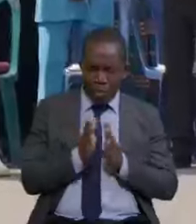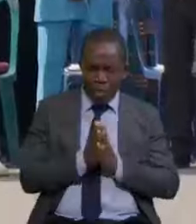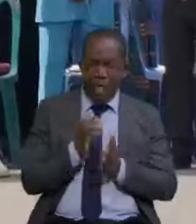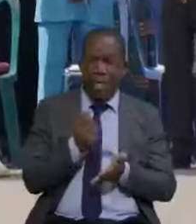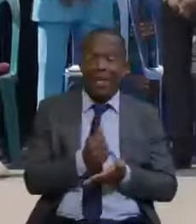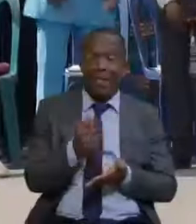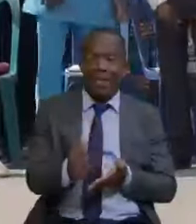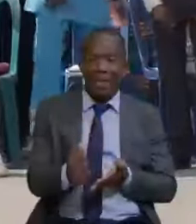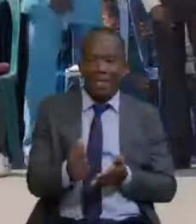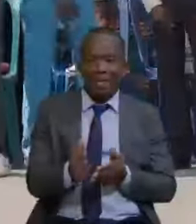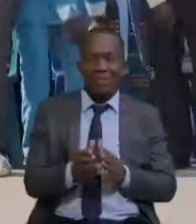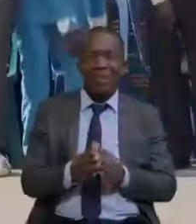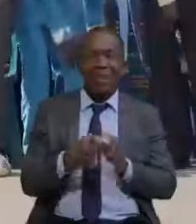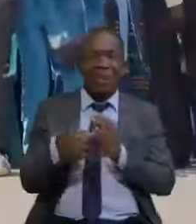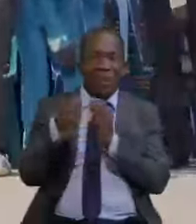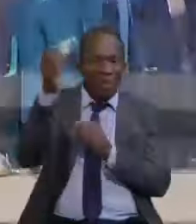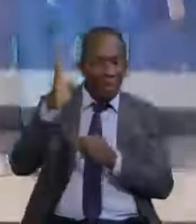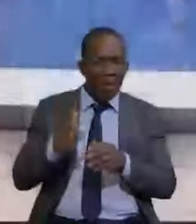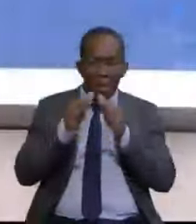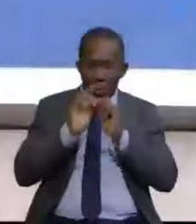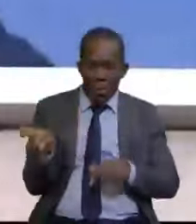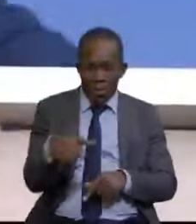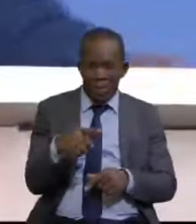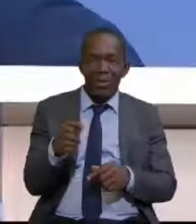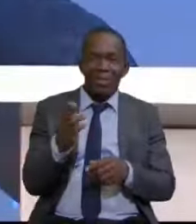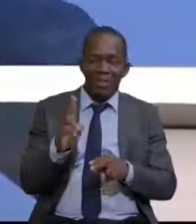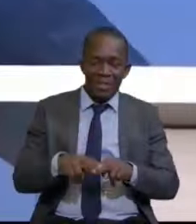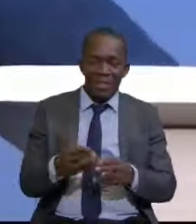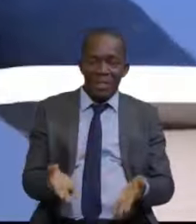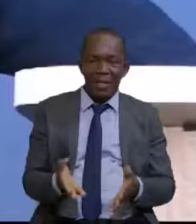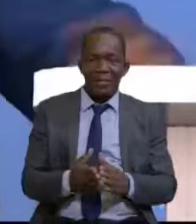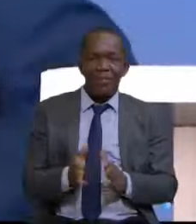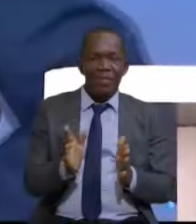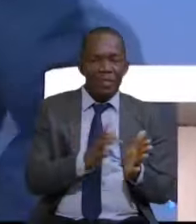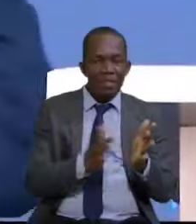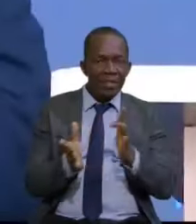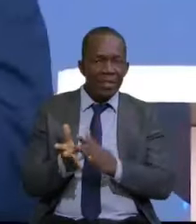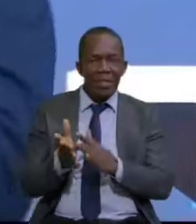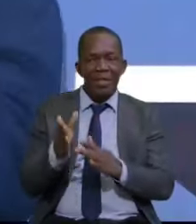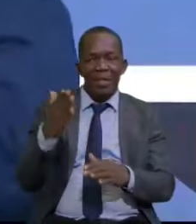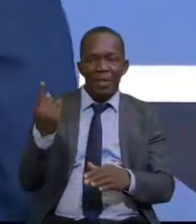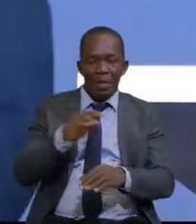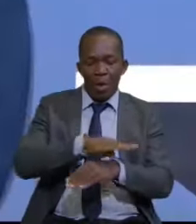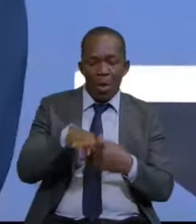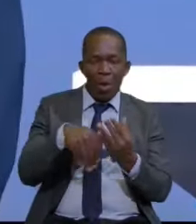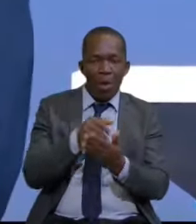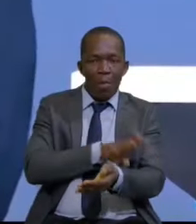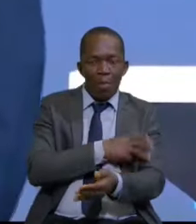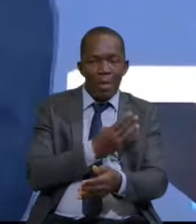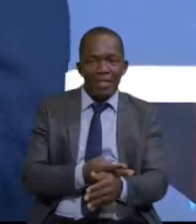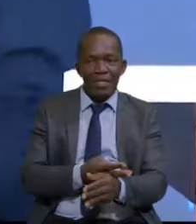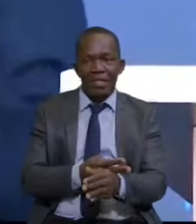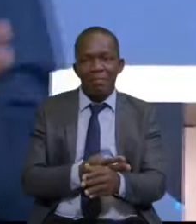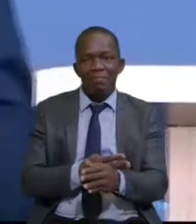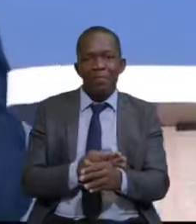can sit down. Jesus, the Almighty Advocate with all authority.